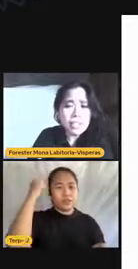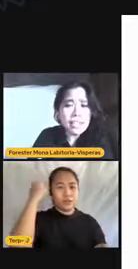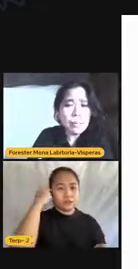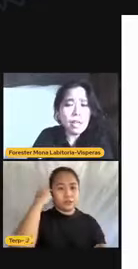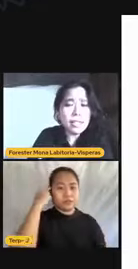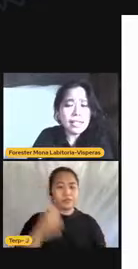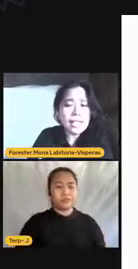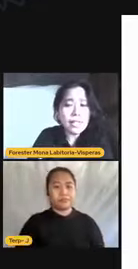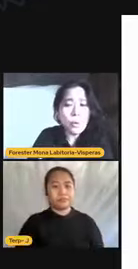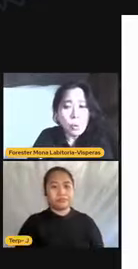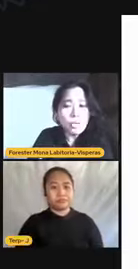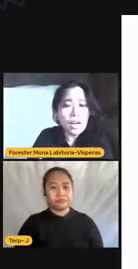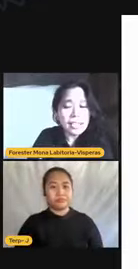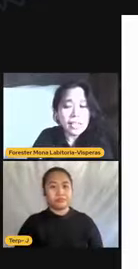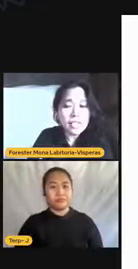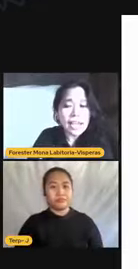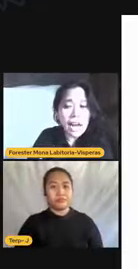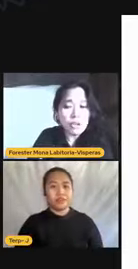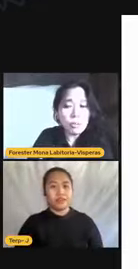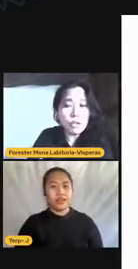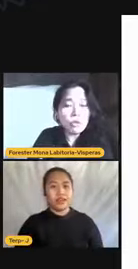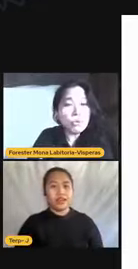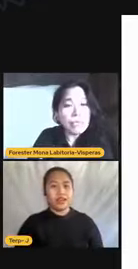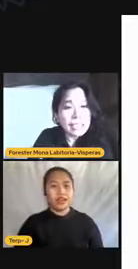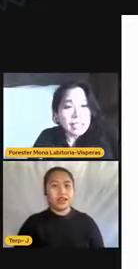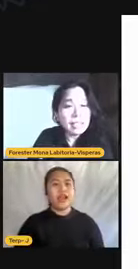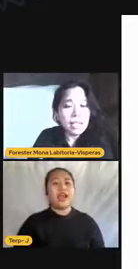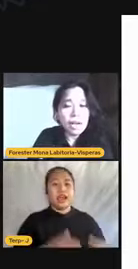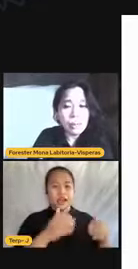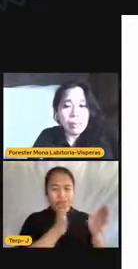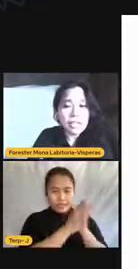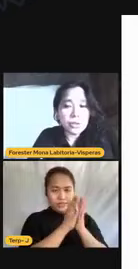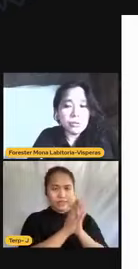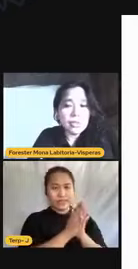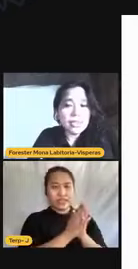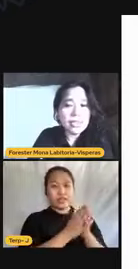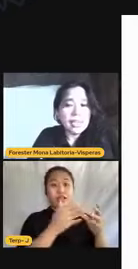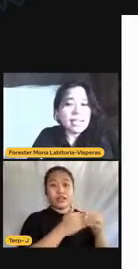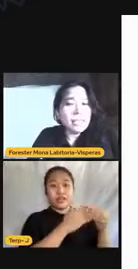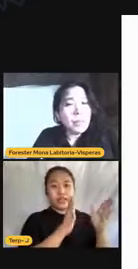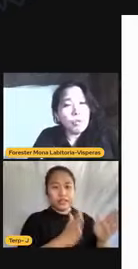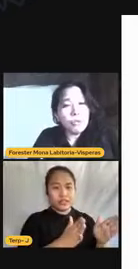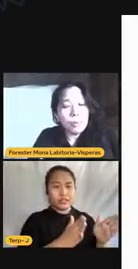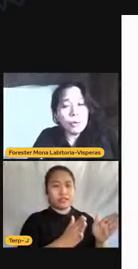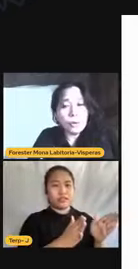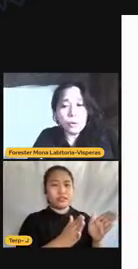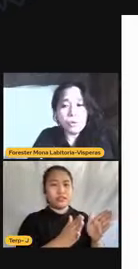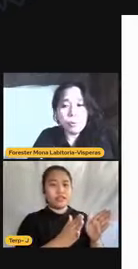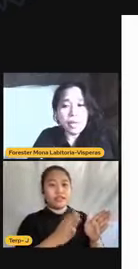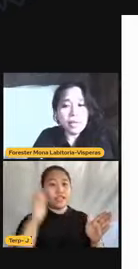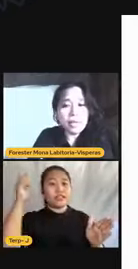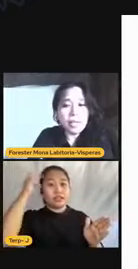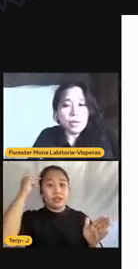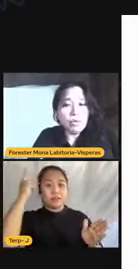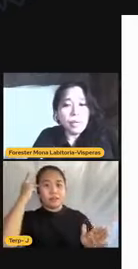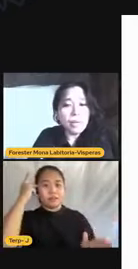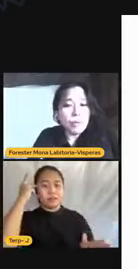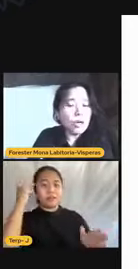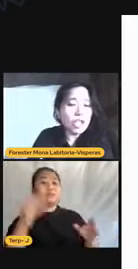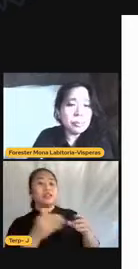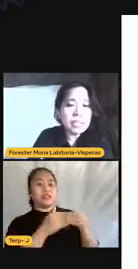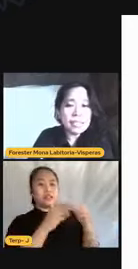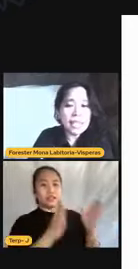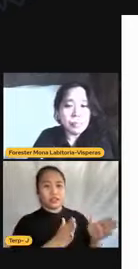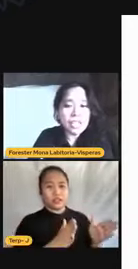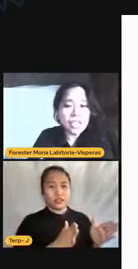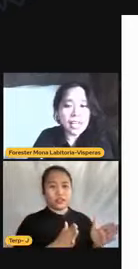with personality politics and hold our leaders accountable to real public service. Kasi may move na po yung government to make